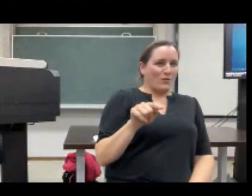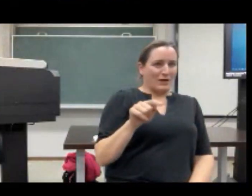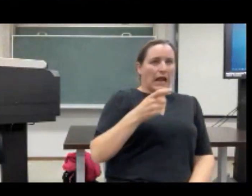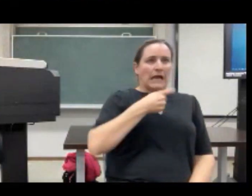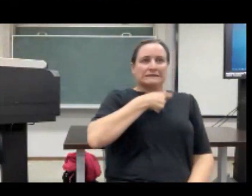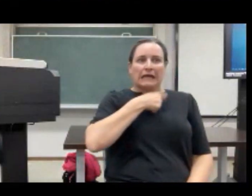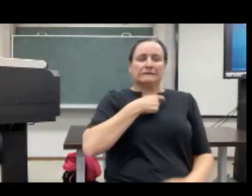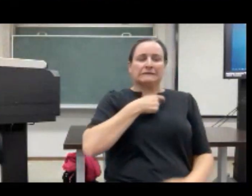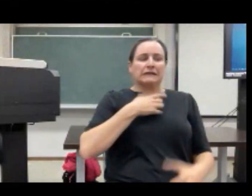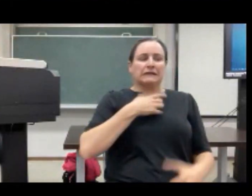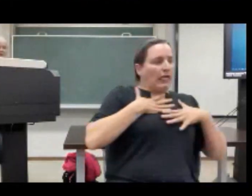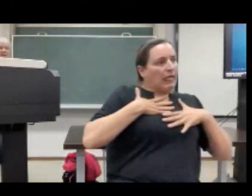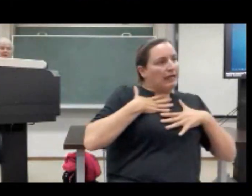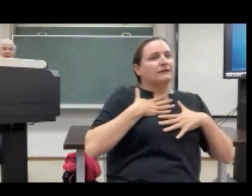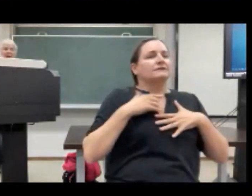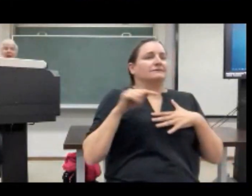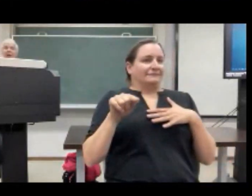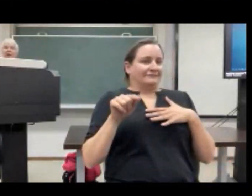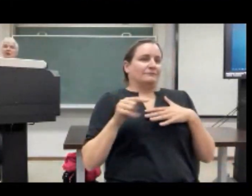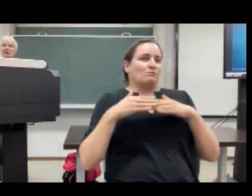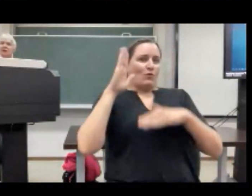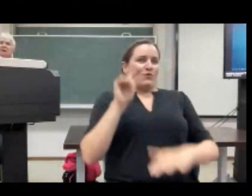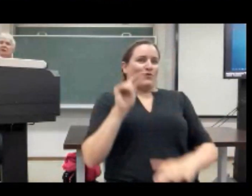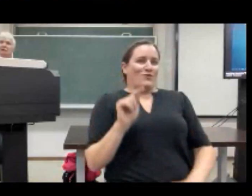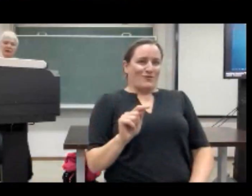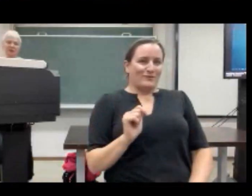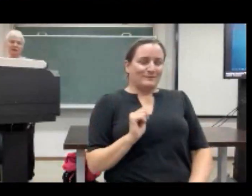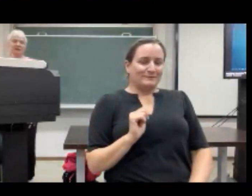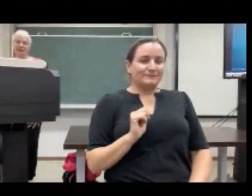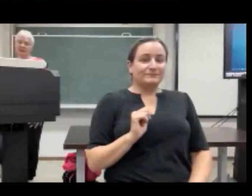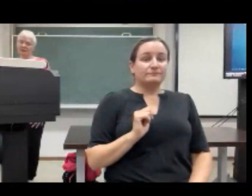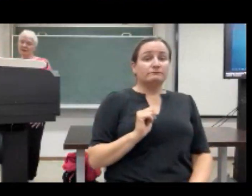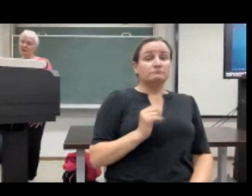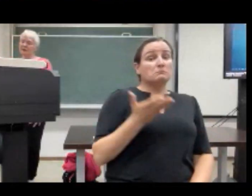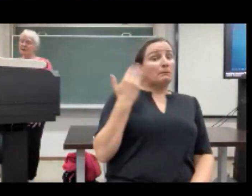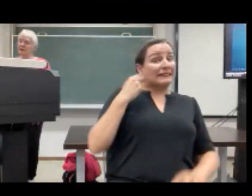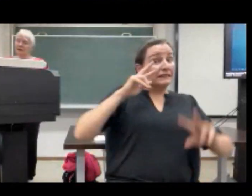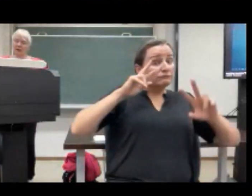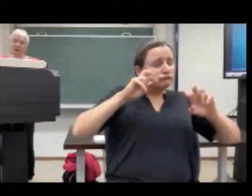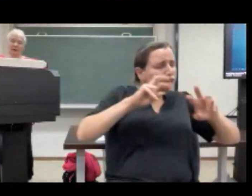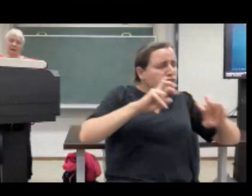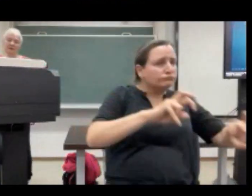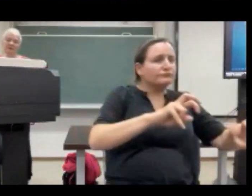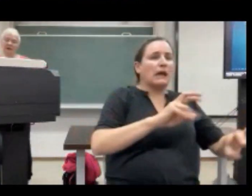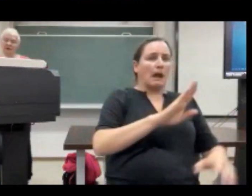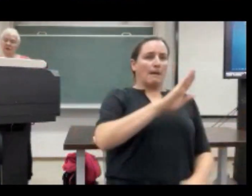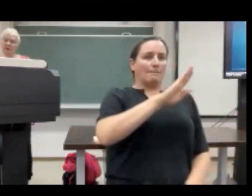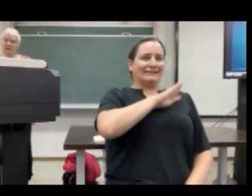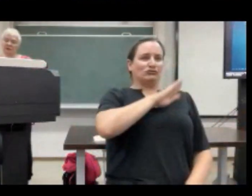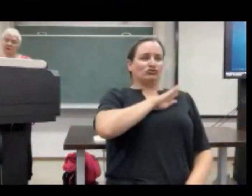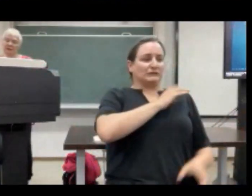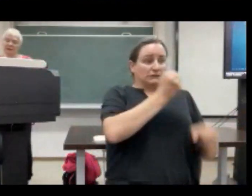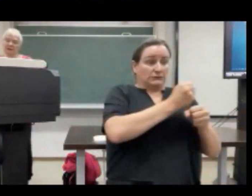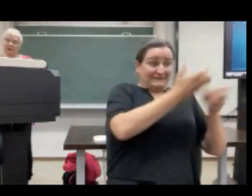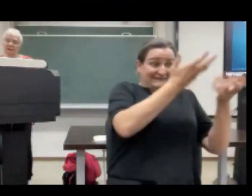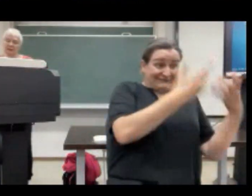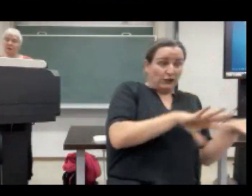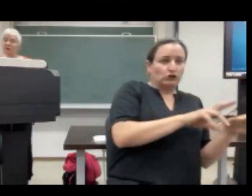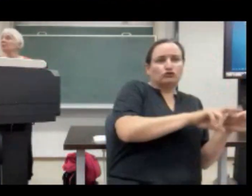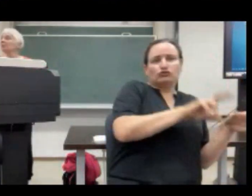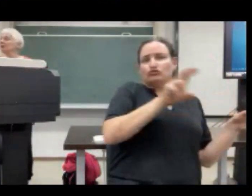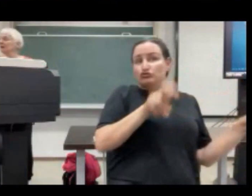with hearing unaffected. A study of military veterans found